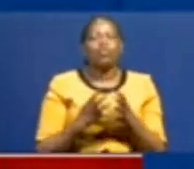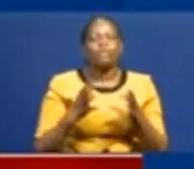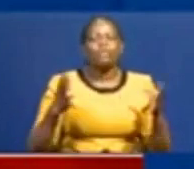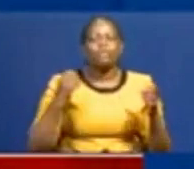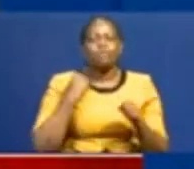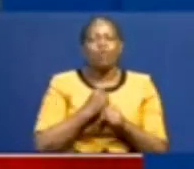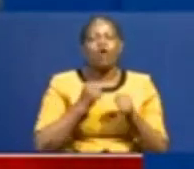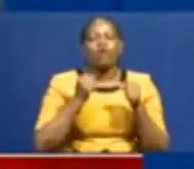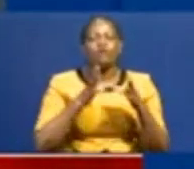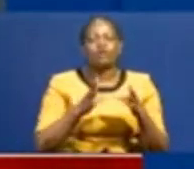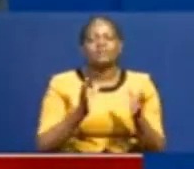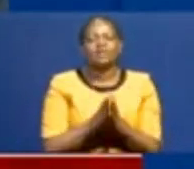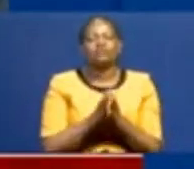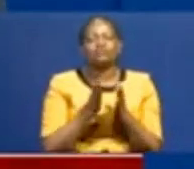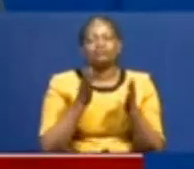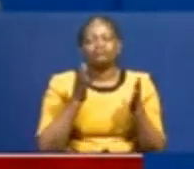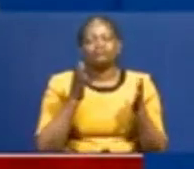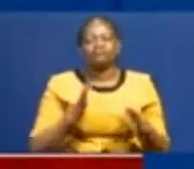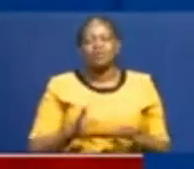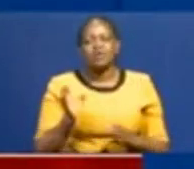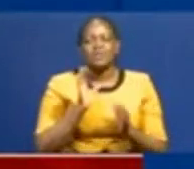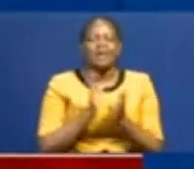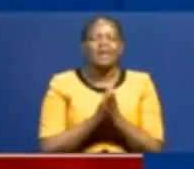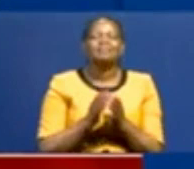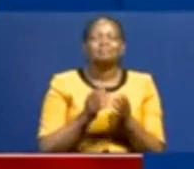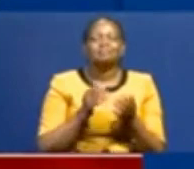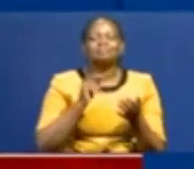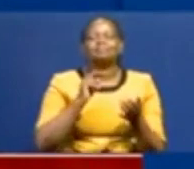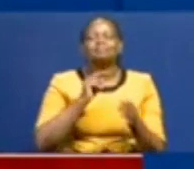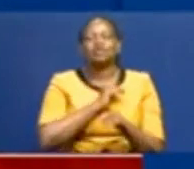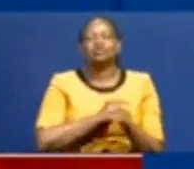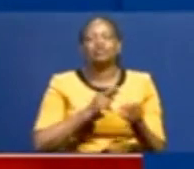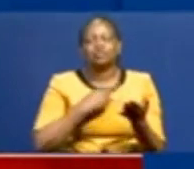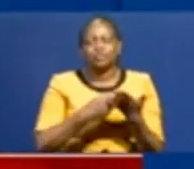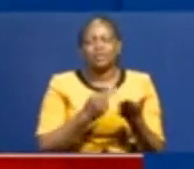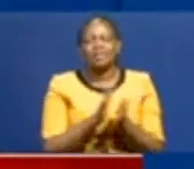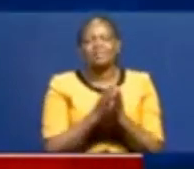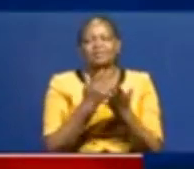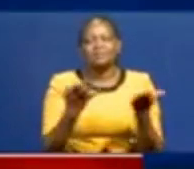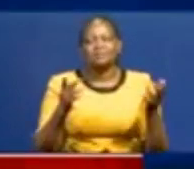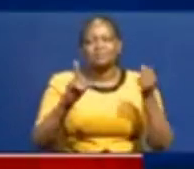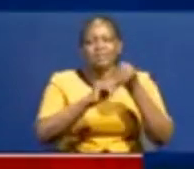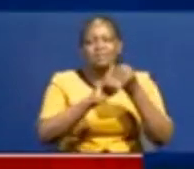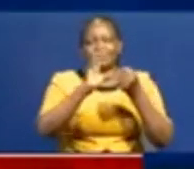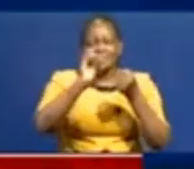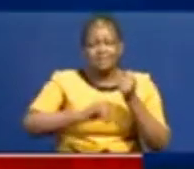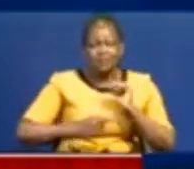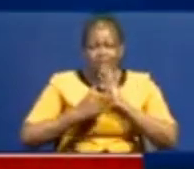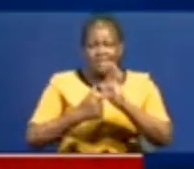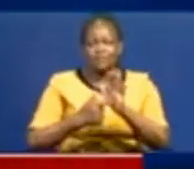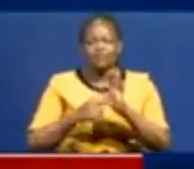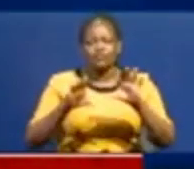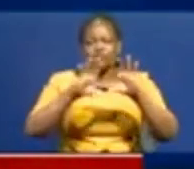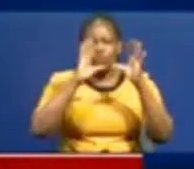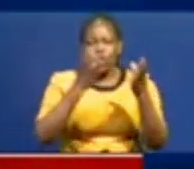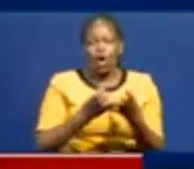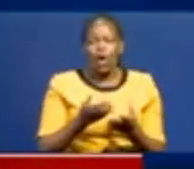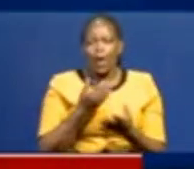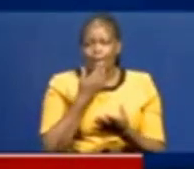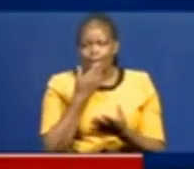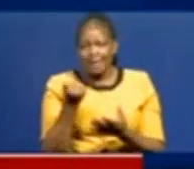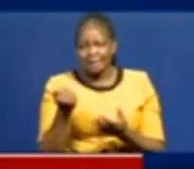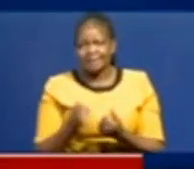capital, and relevant natural resources and assets. 60%, for example, of the world's best